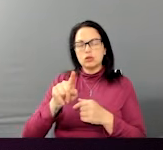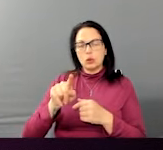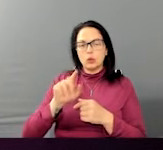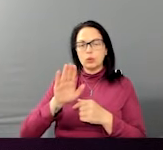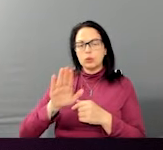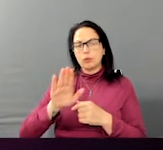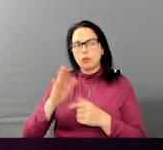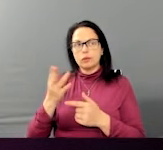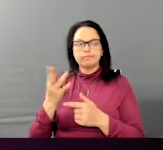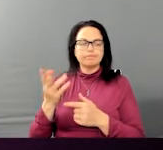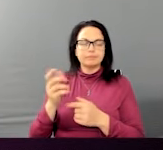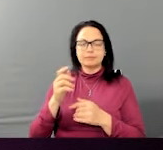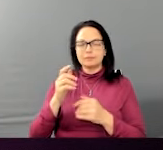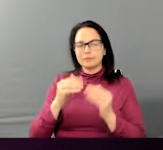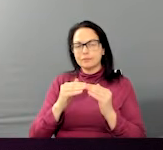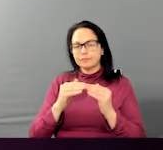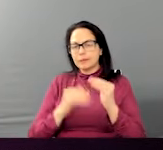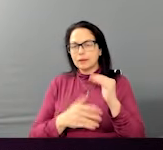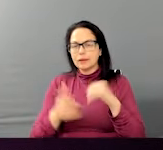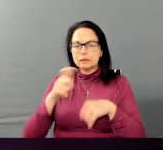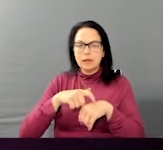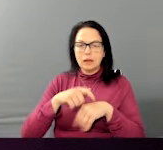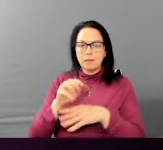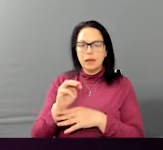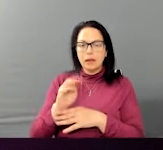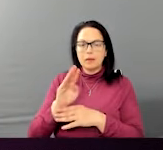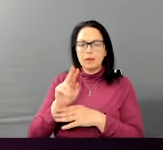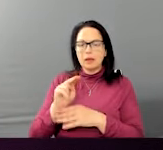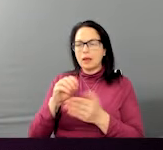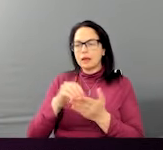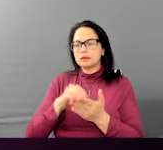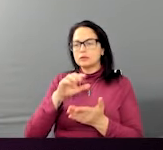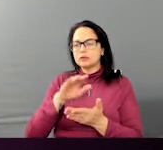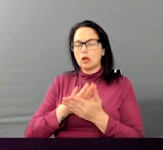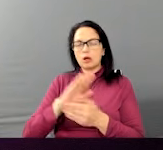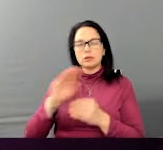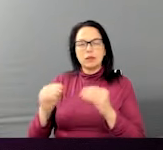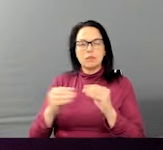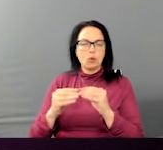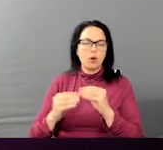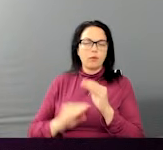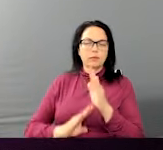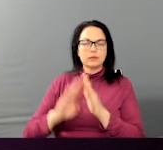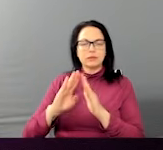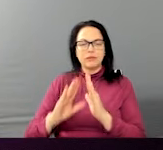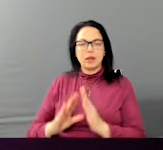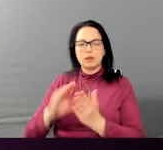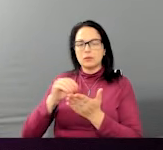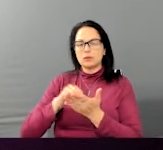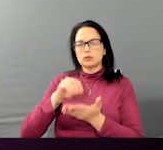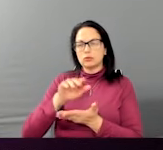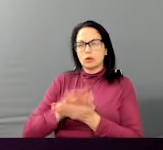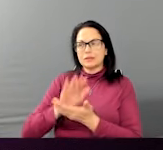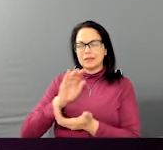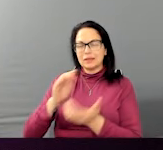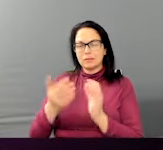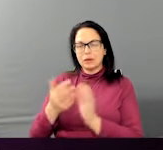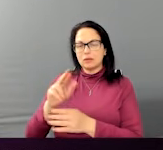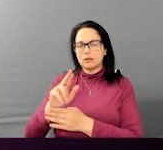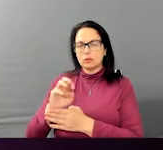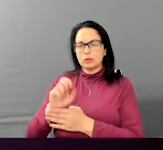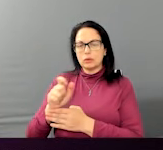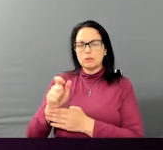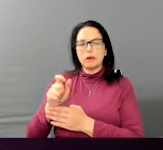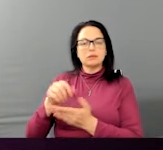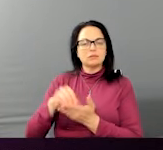MDN docs than you do like the Mozilla Developer Network, like the web stuff, than you do on the Remix docs. And a lot of people have expressed that's been the